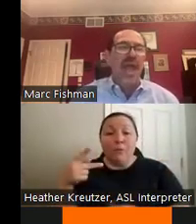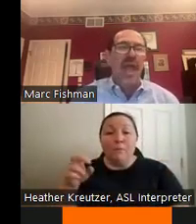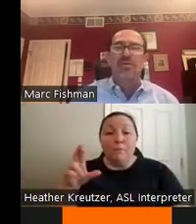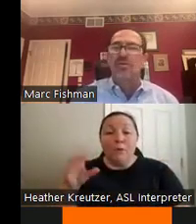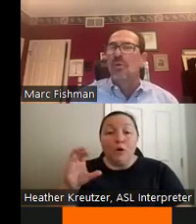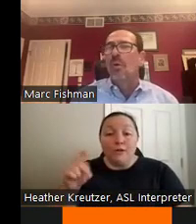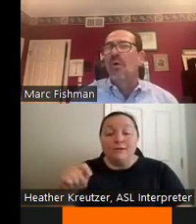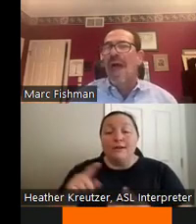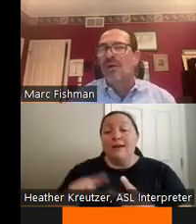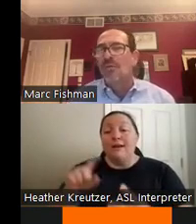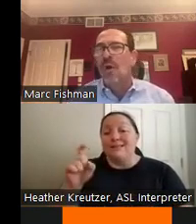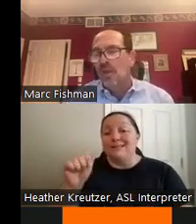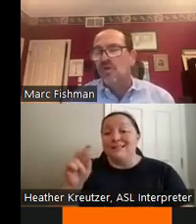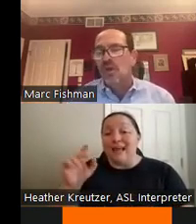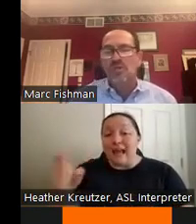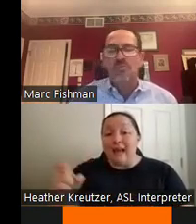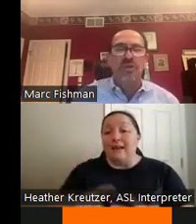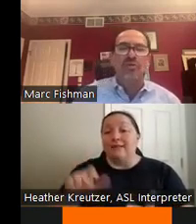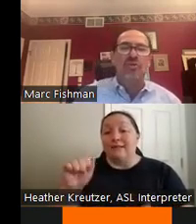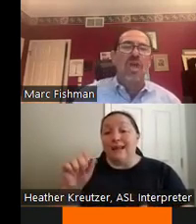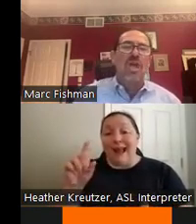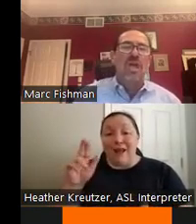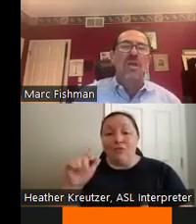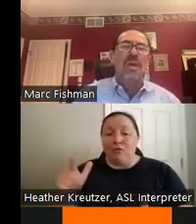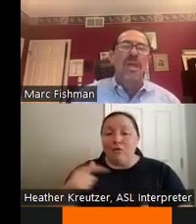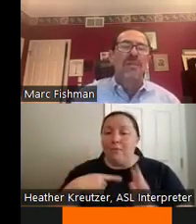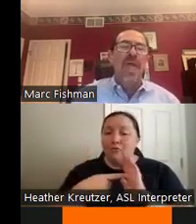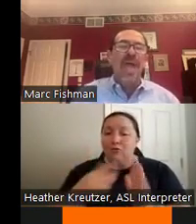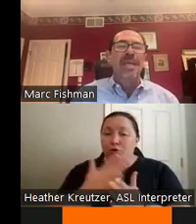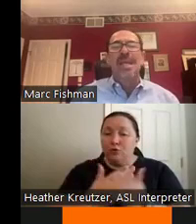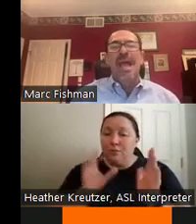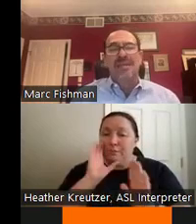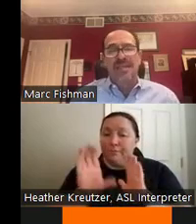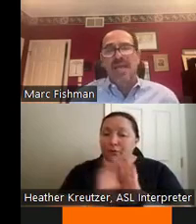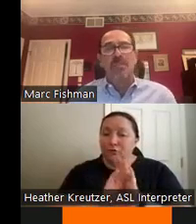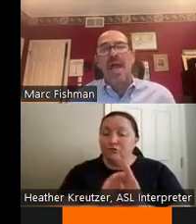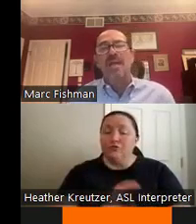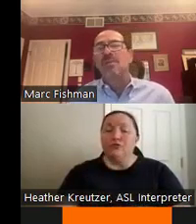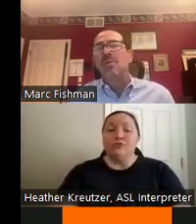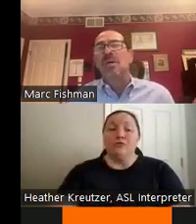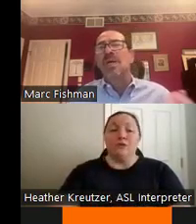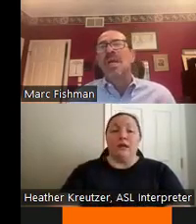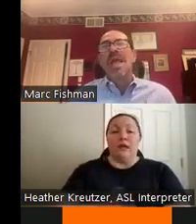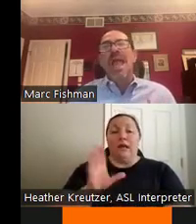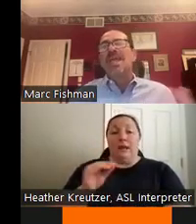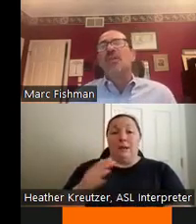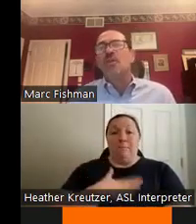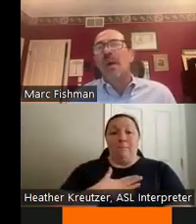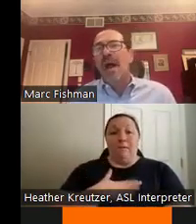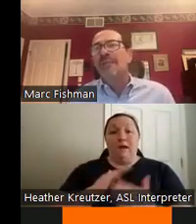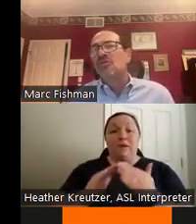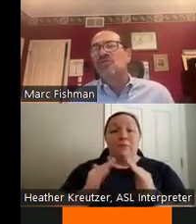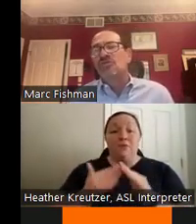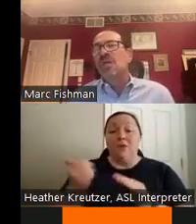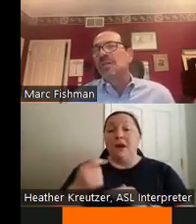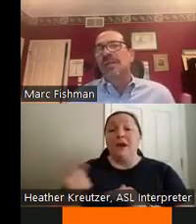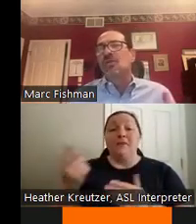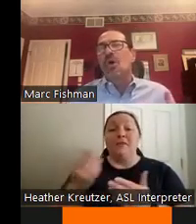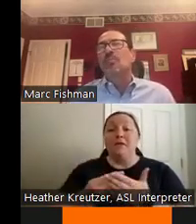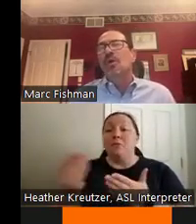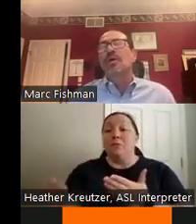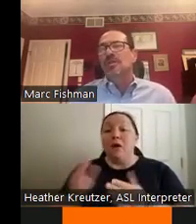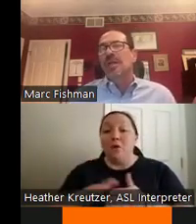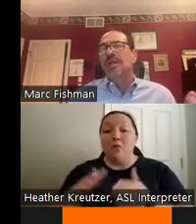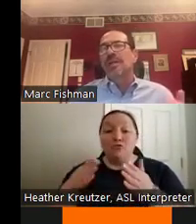or Xanax or Adderall. And I'll show you some pictures in a minute. And as I said, in my community, anything you buy on the street